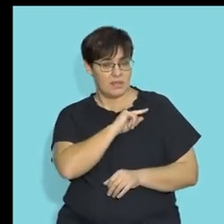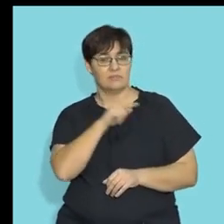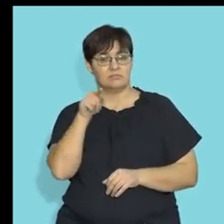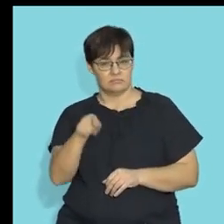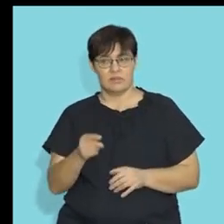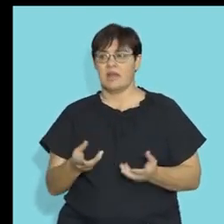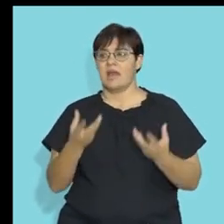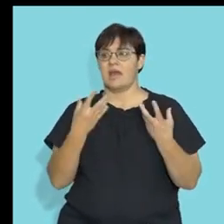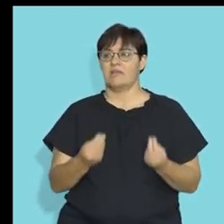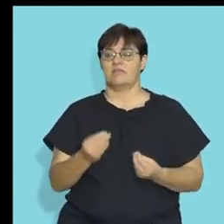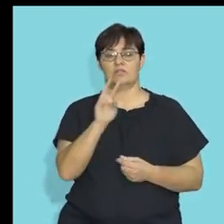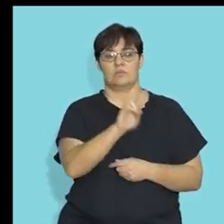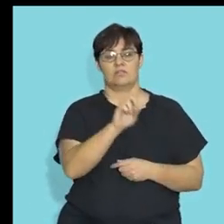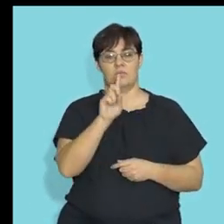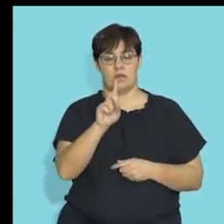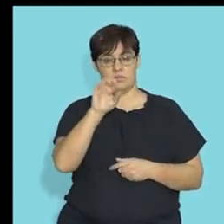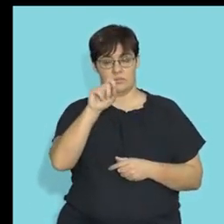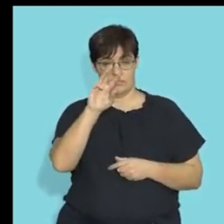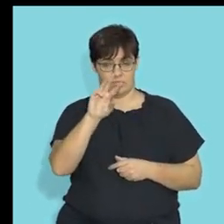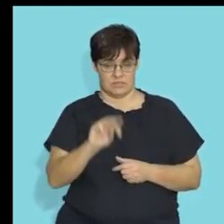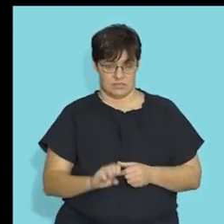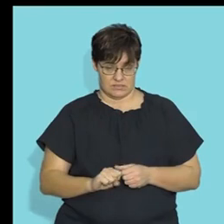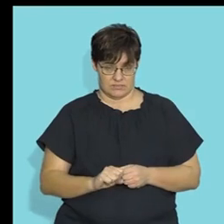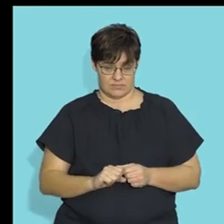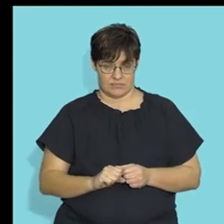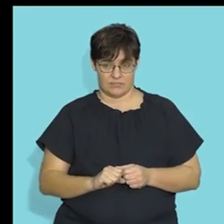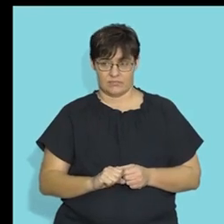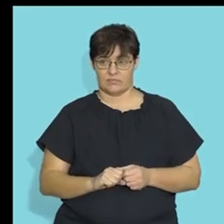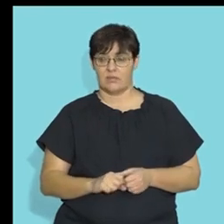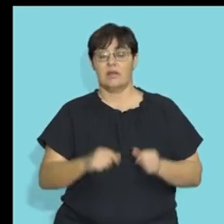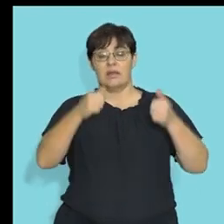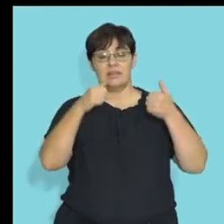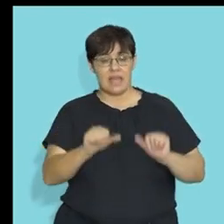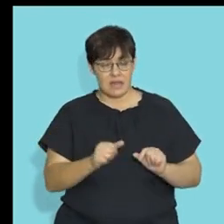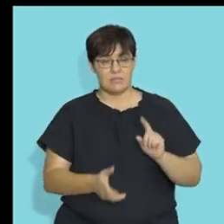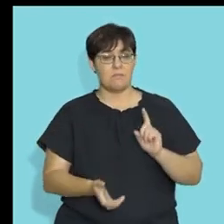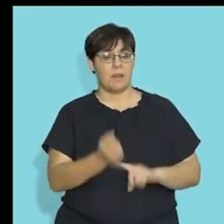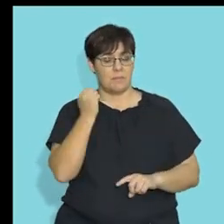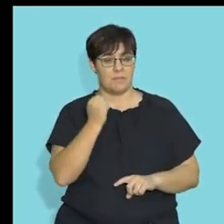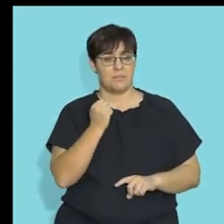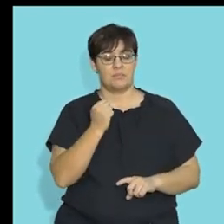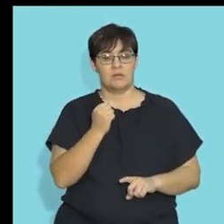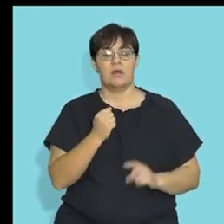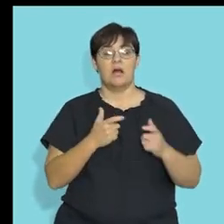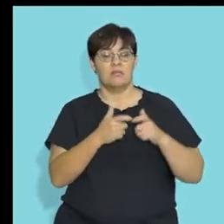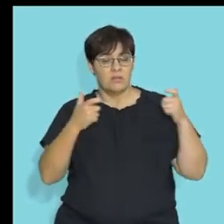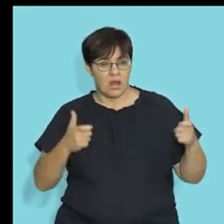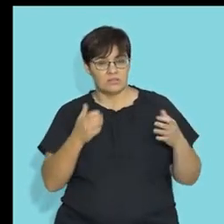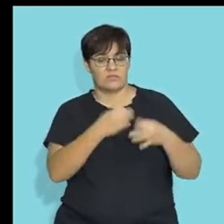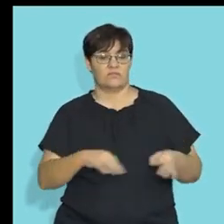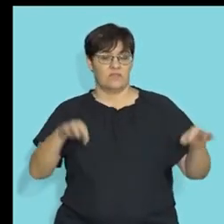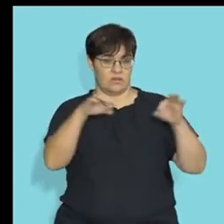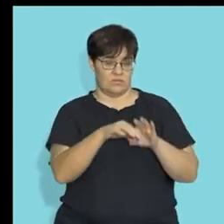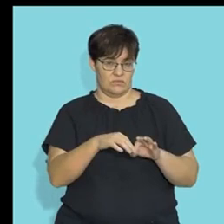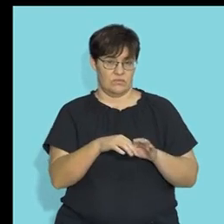the series has 21 terms. Then we are going to determine the